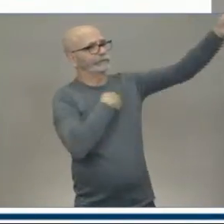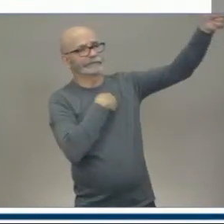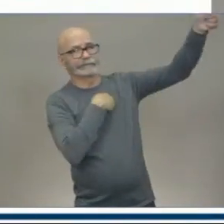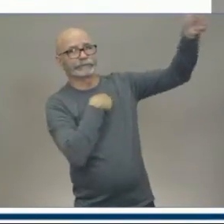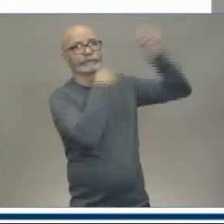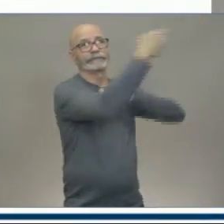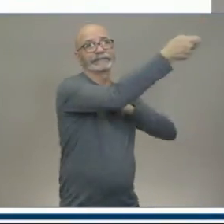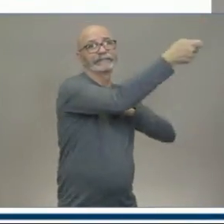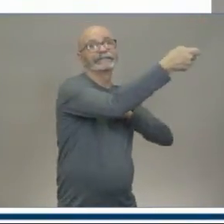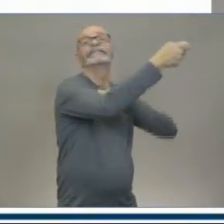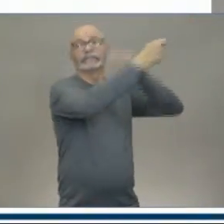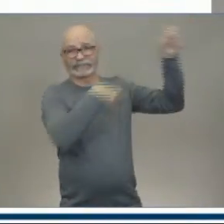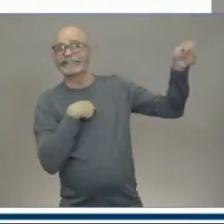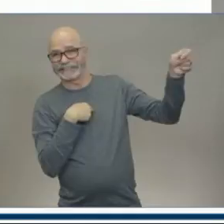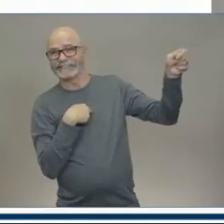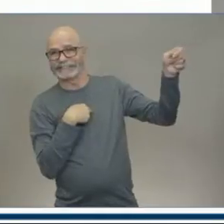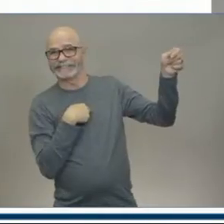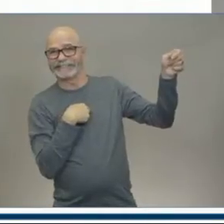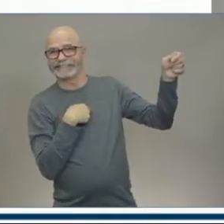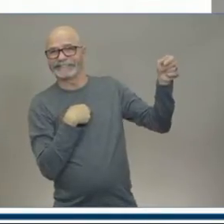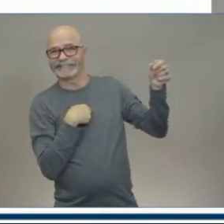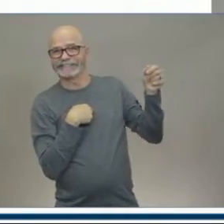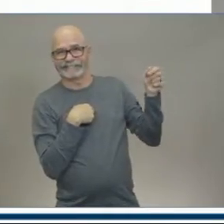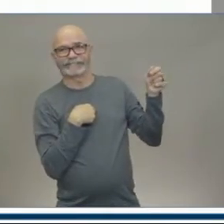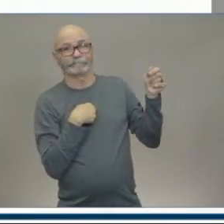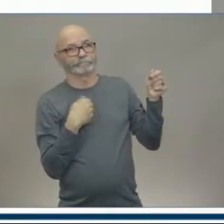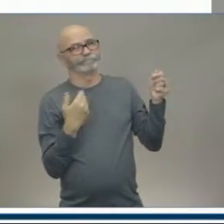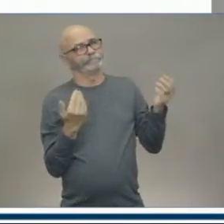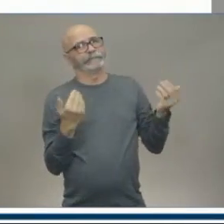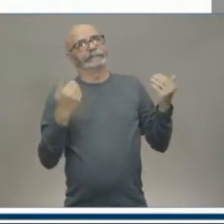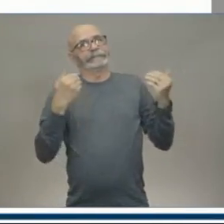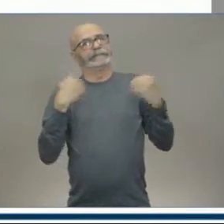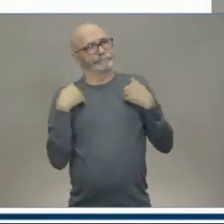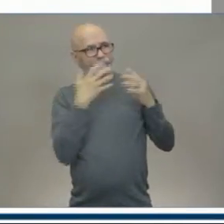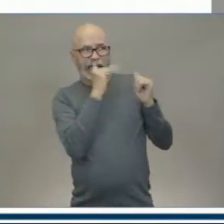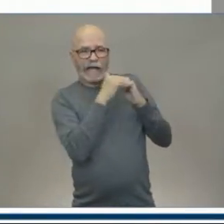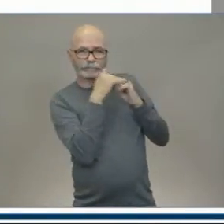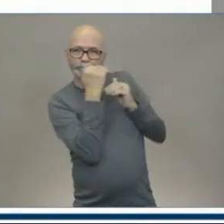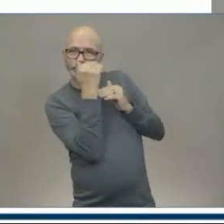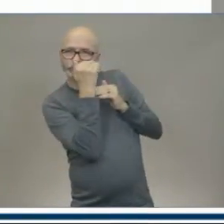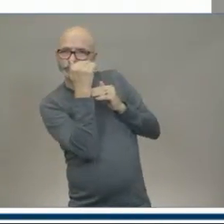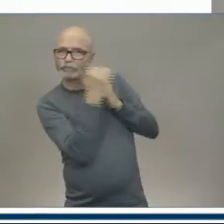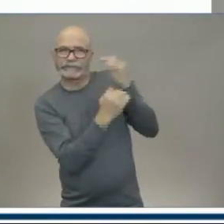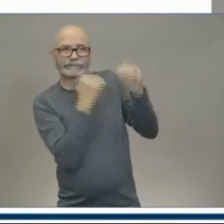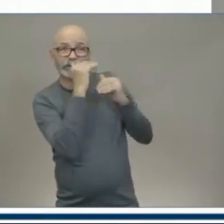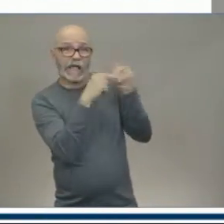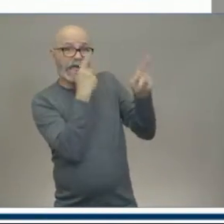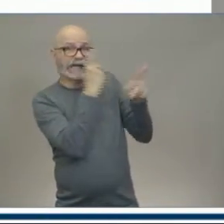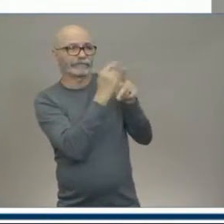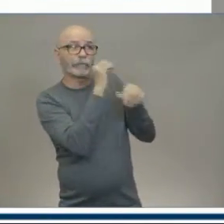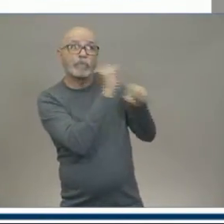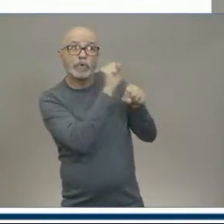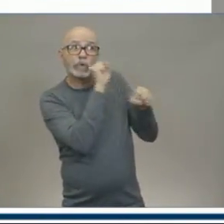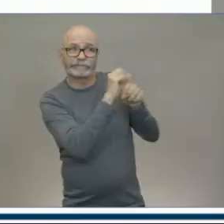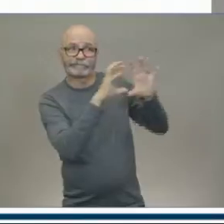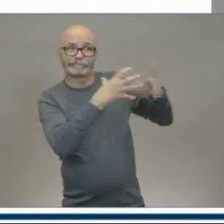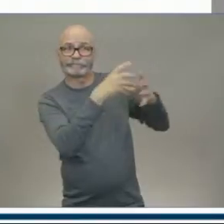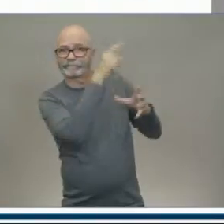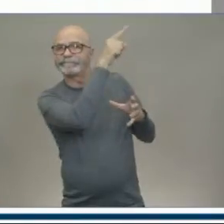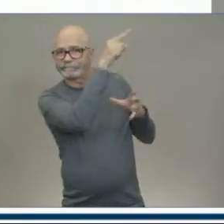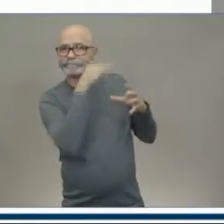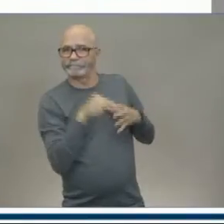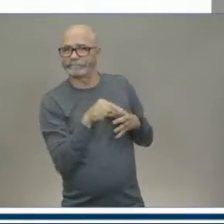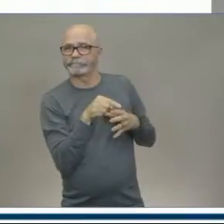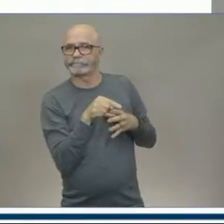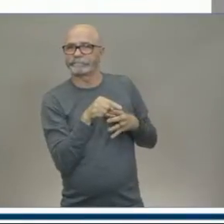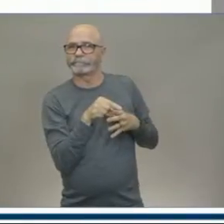around how we have a consistent approach moving forward on rotational workers, even as the situation related to rotational workers and